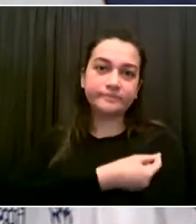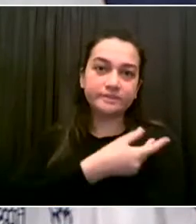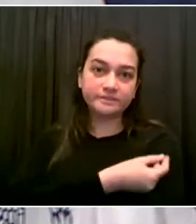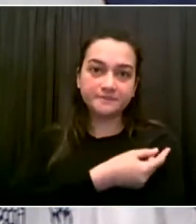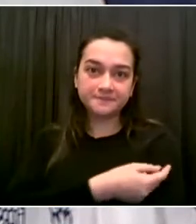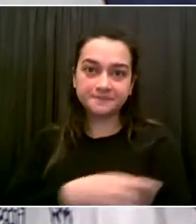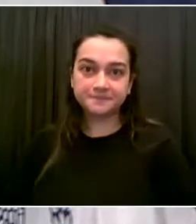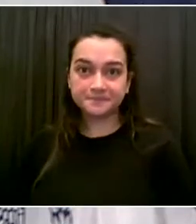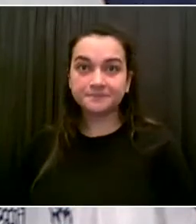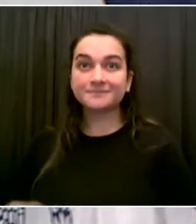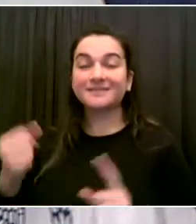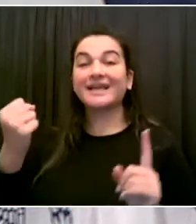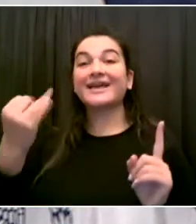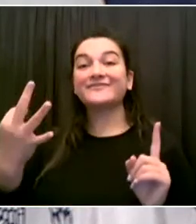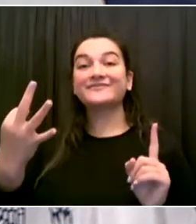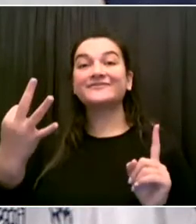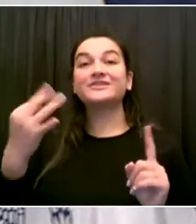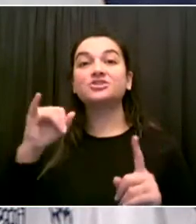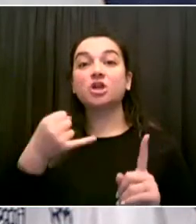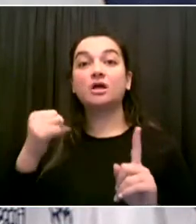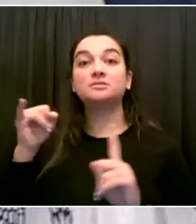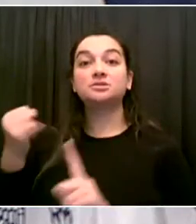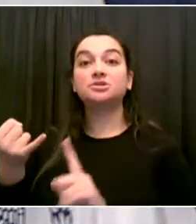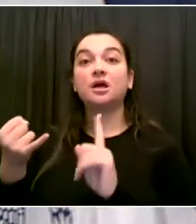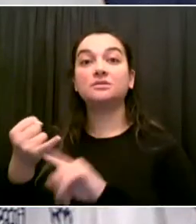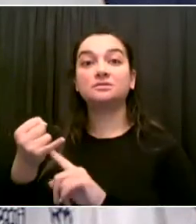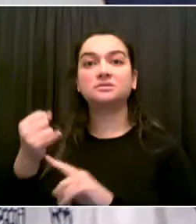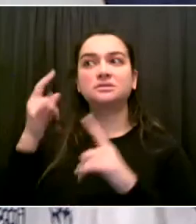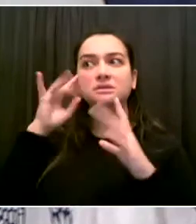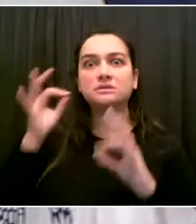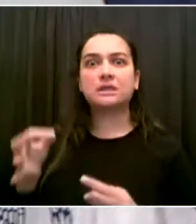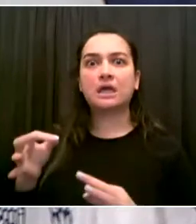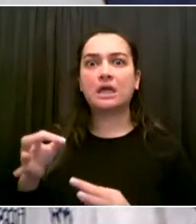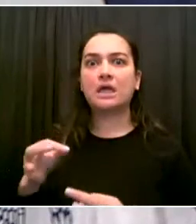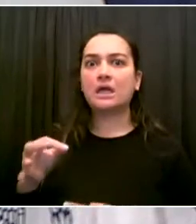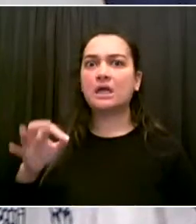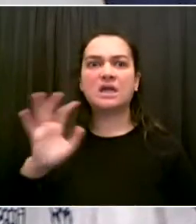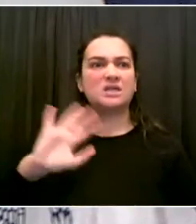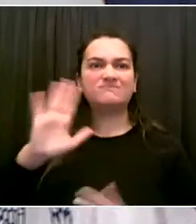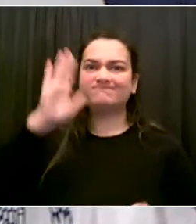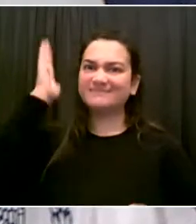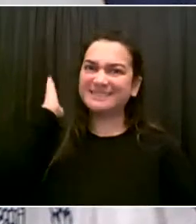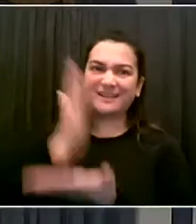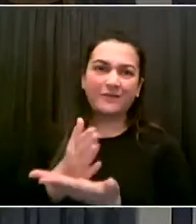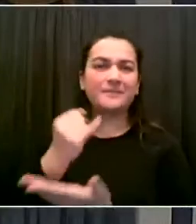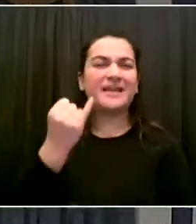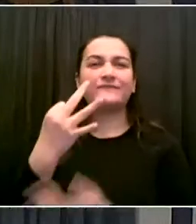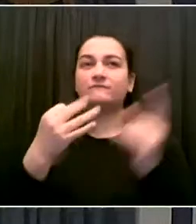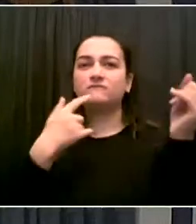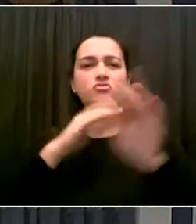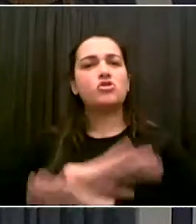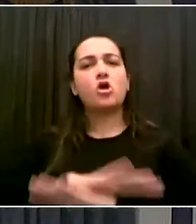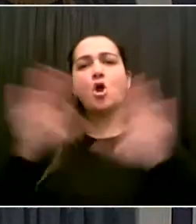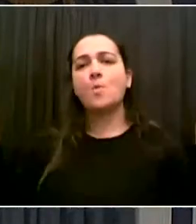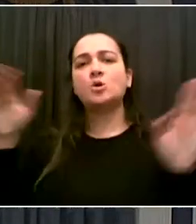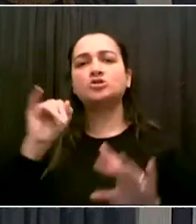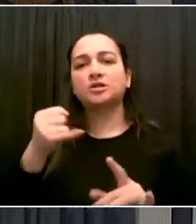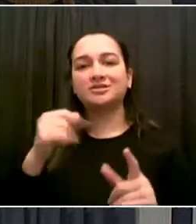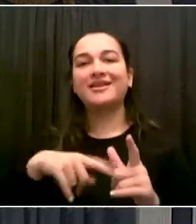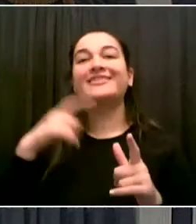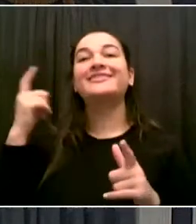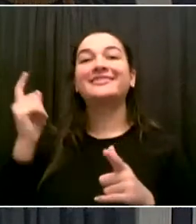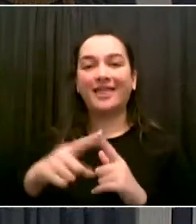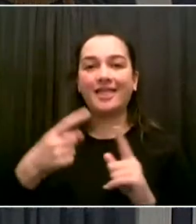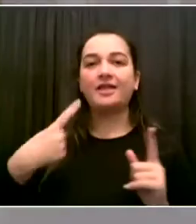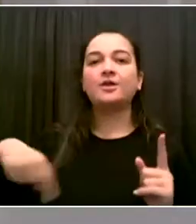change the strategy around the timing of the second doses? But my hope is that won't be necessary yet. Dr. Varma. Yeah, thank you for